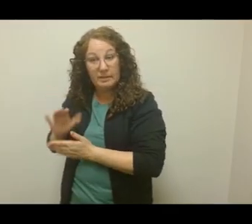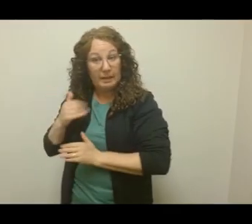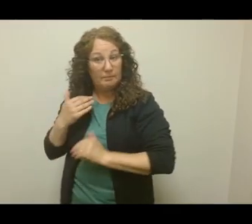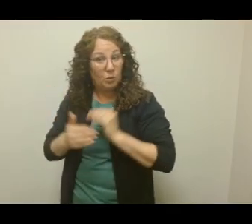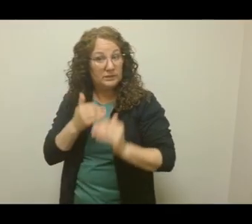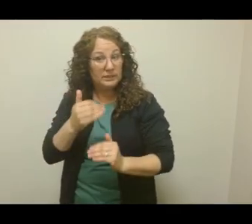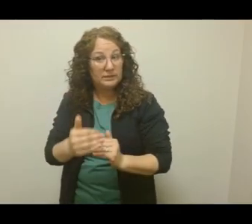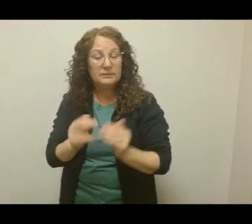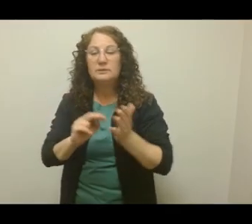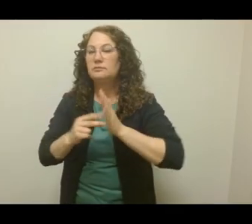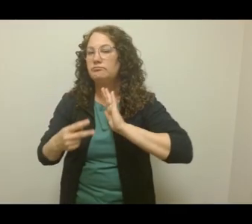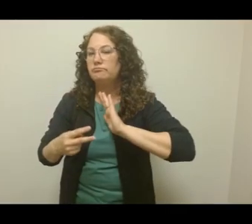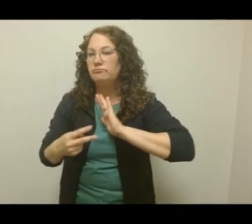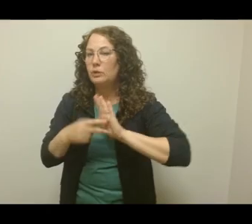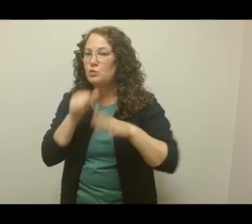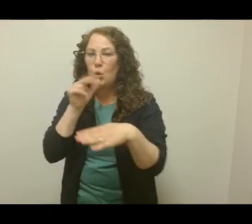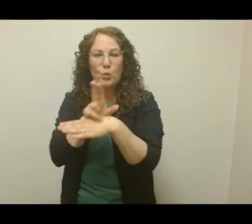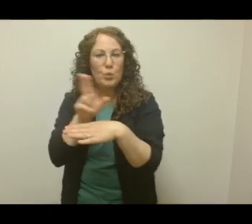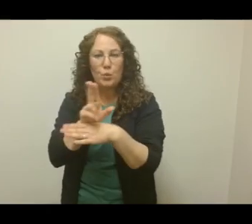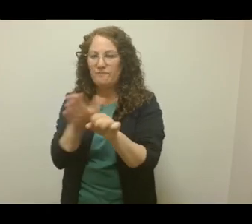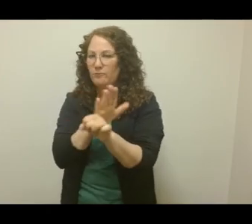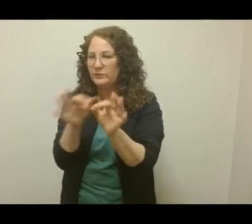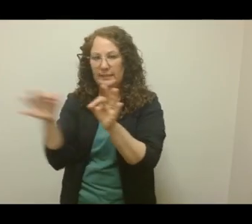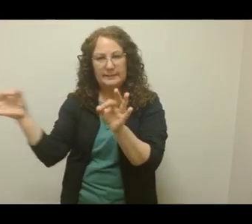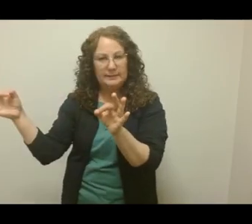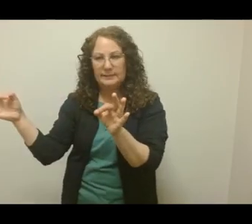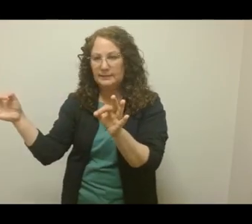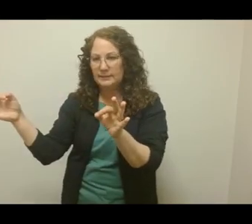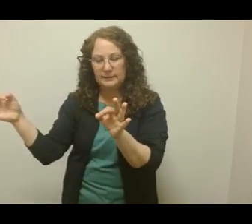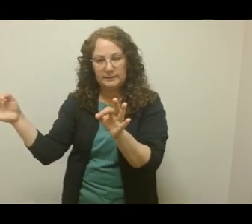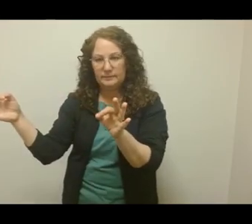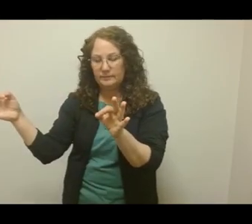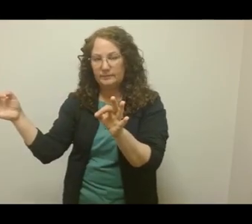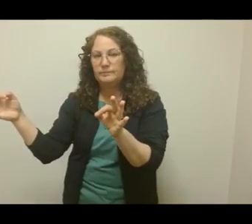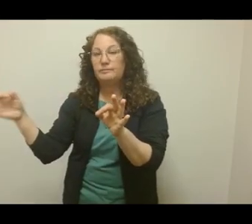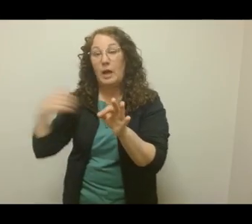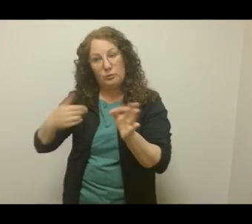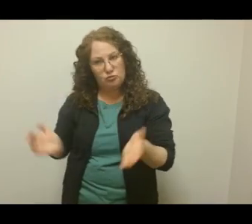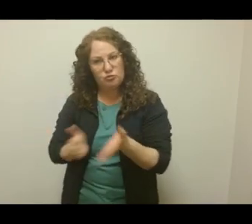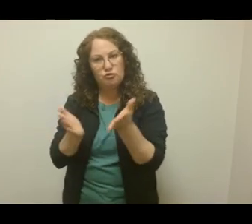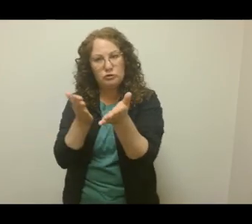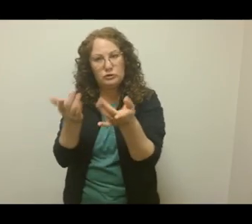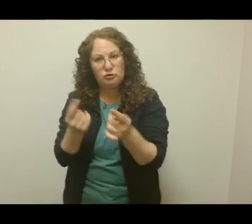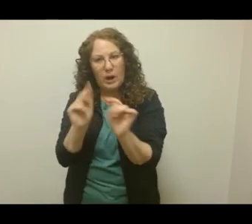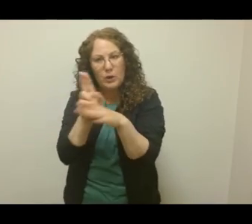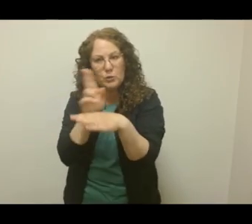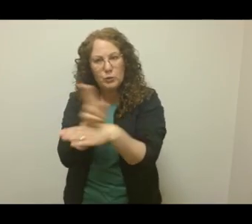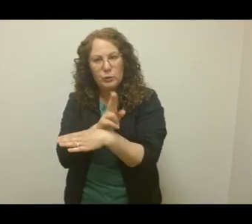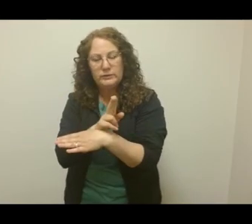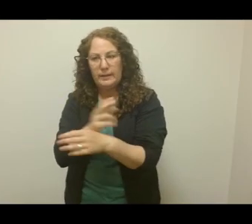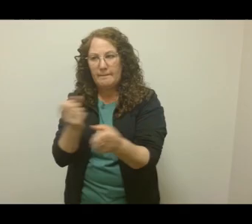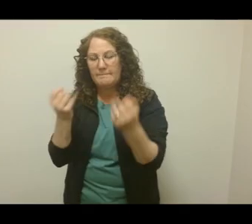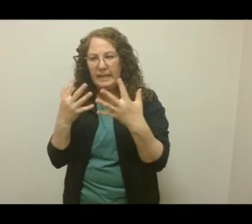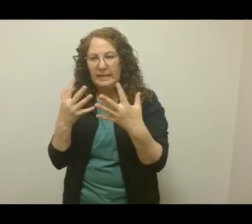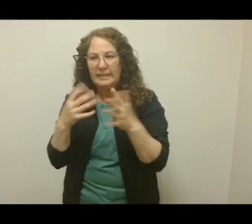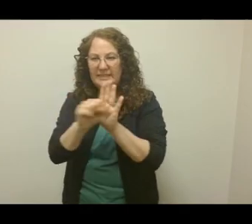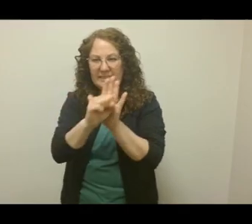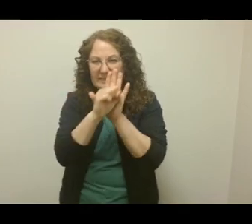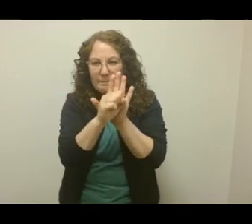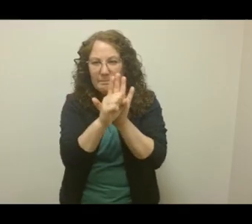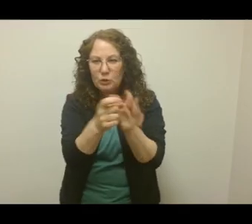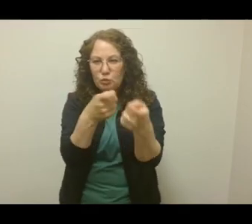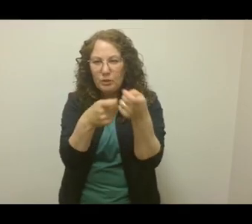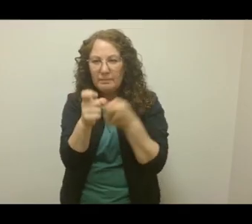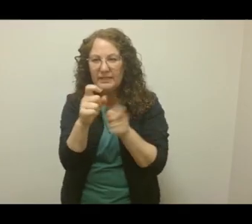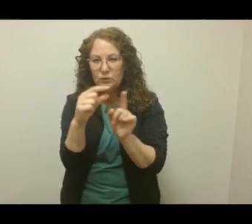you are not using full sentences. I would encourage you to try using as many symbols to replace words